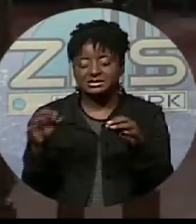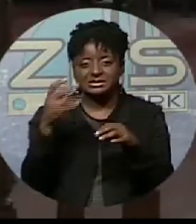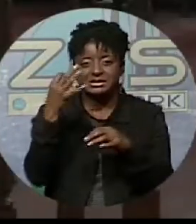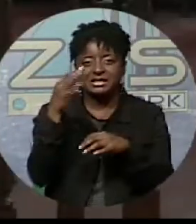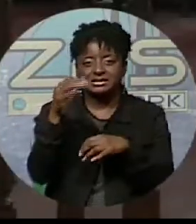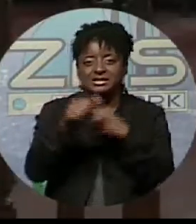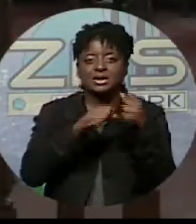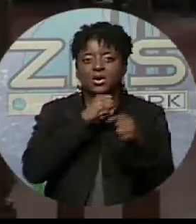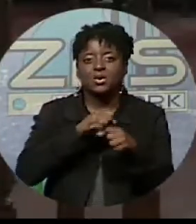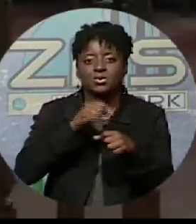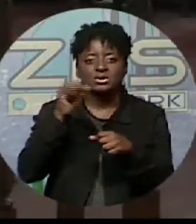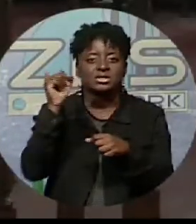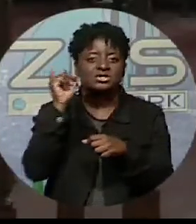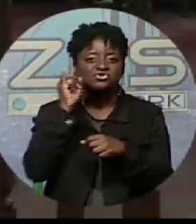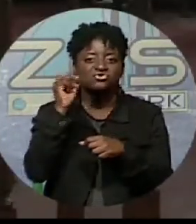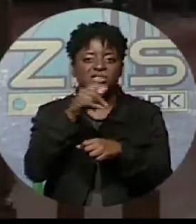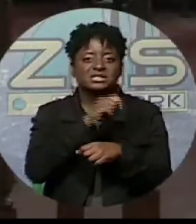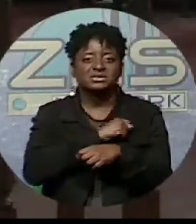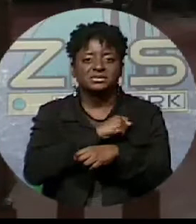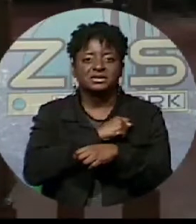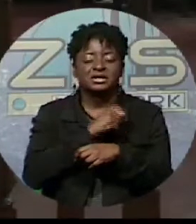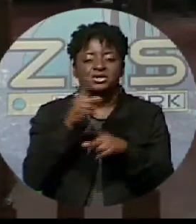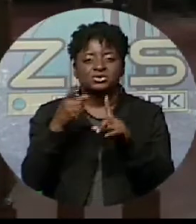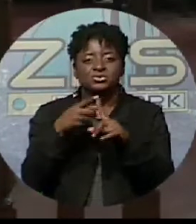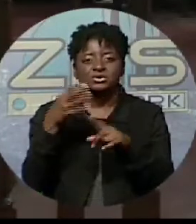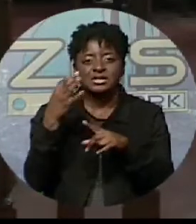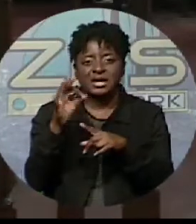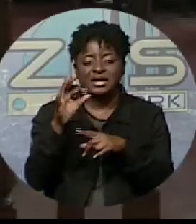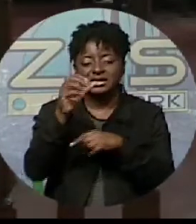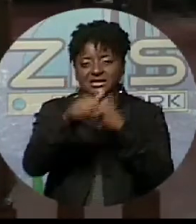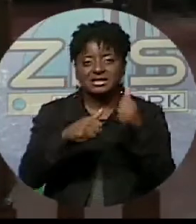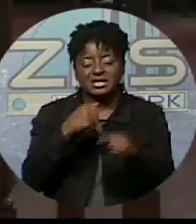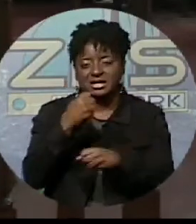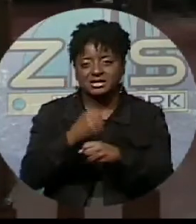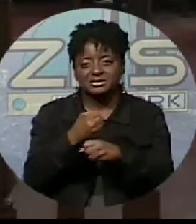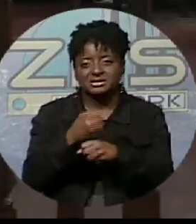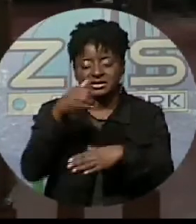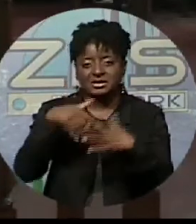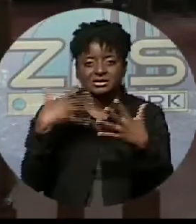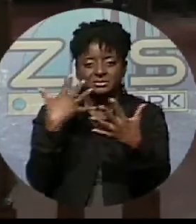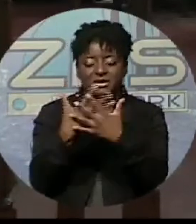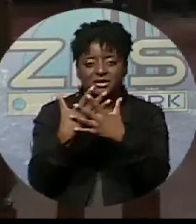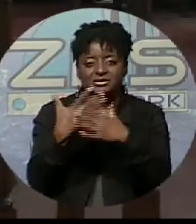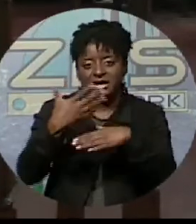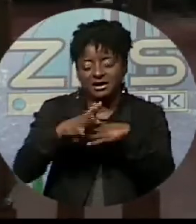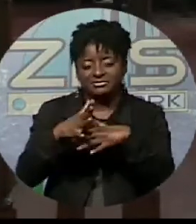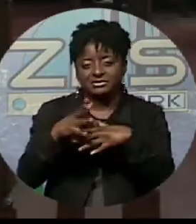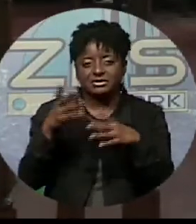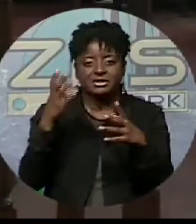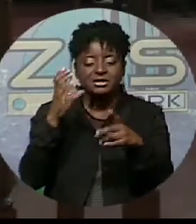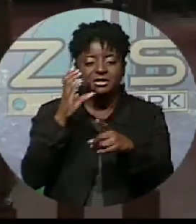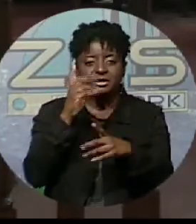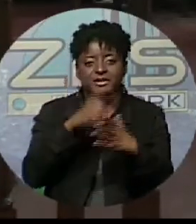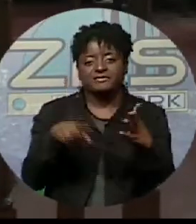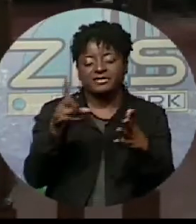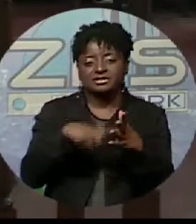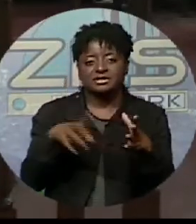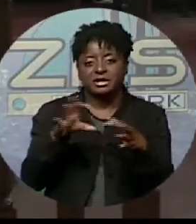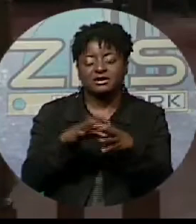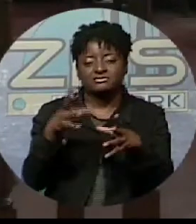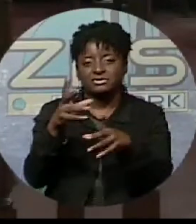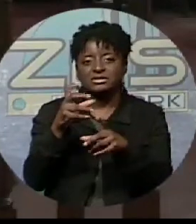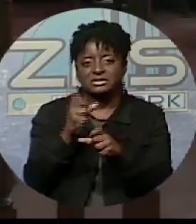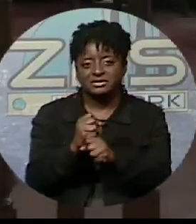Indra Tilmi to 9 years behind bars after a jury convicted him earlier of receiving. However, Justice Vera Watkins reduced the sentence